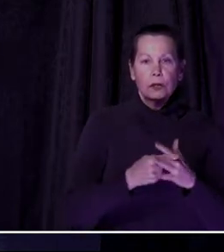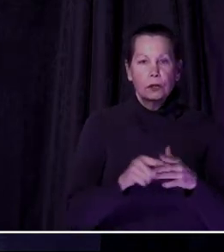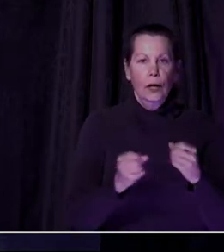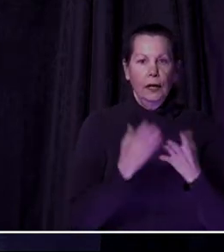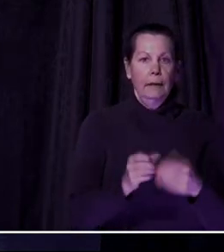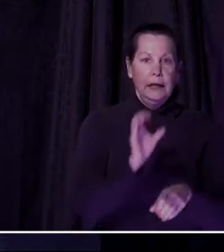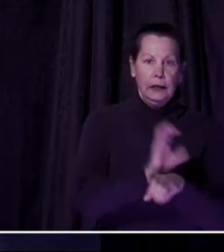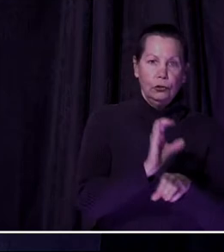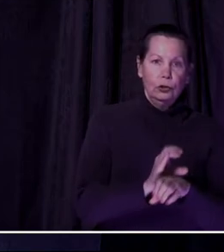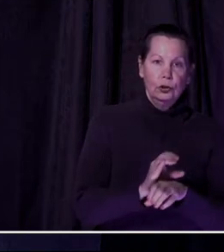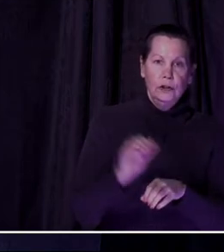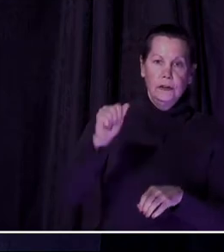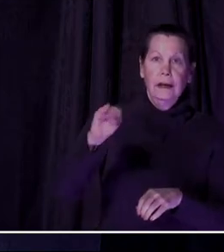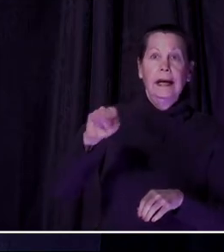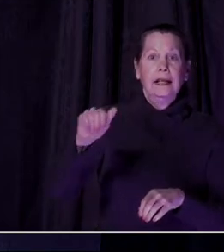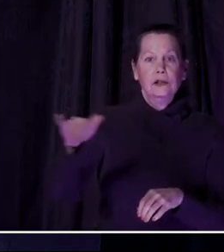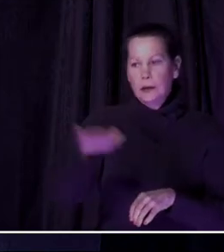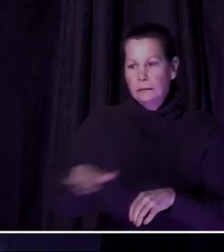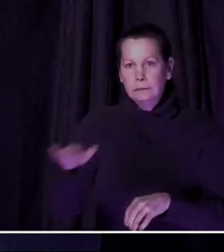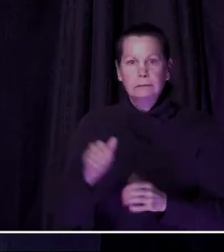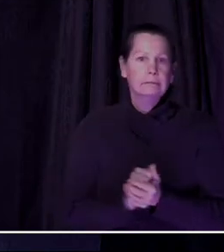in Asia Minor,